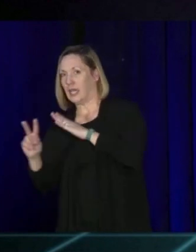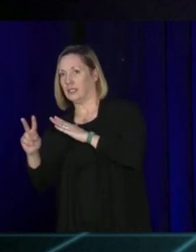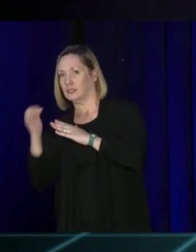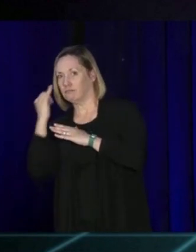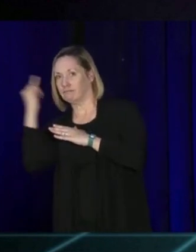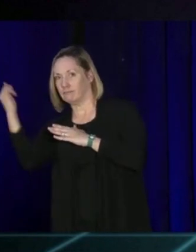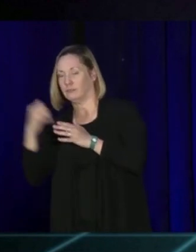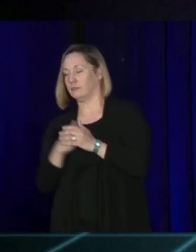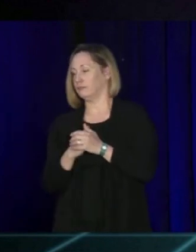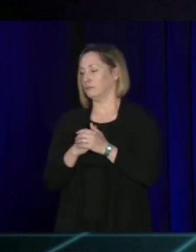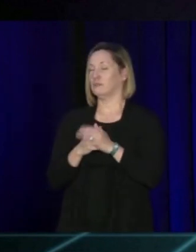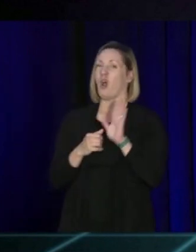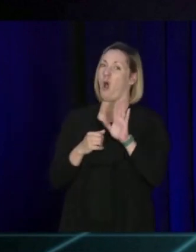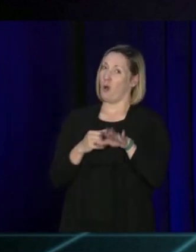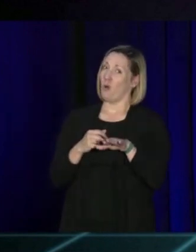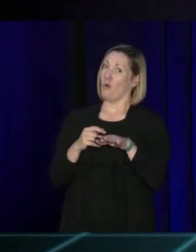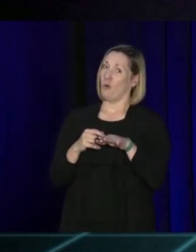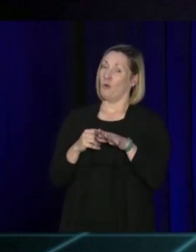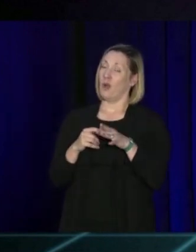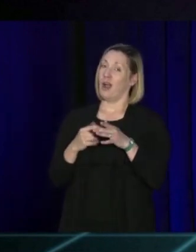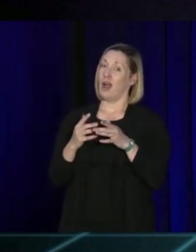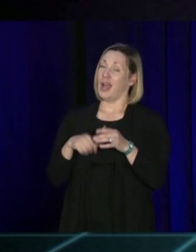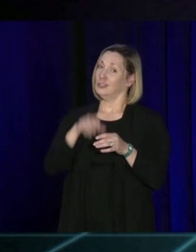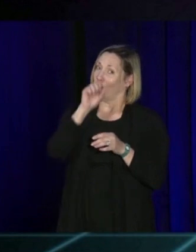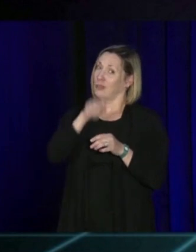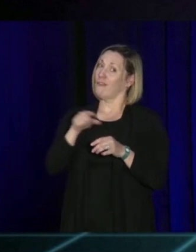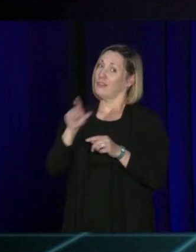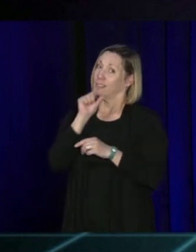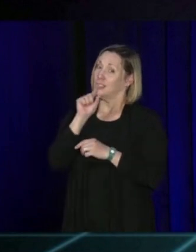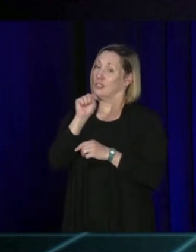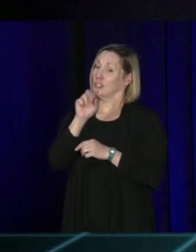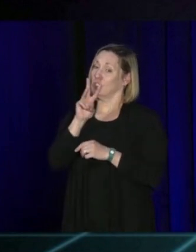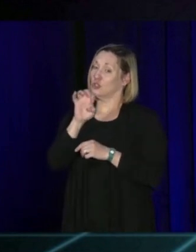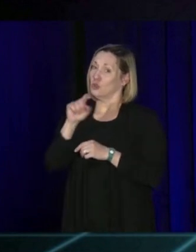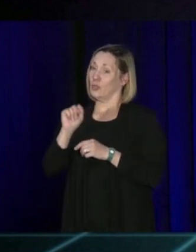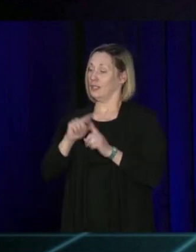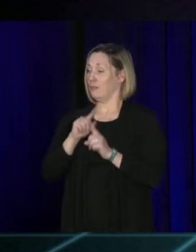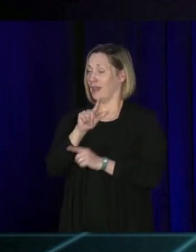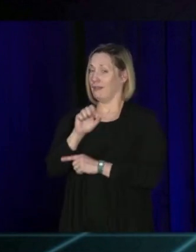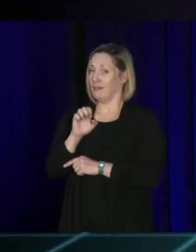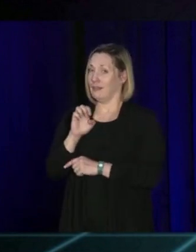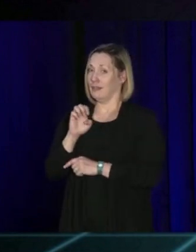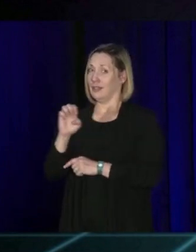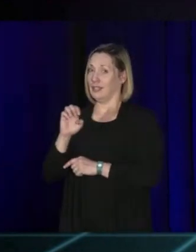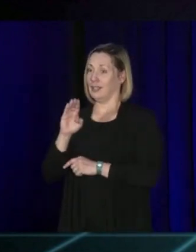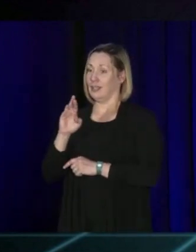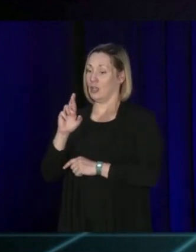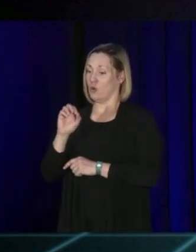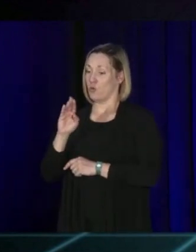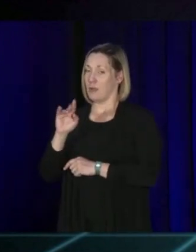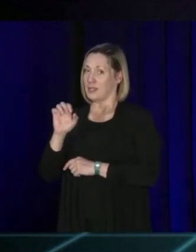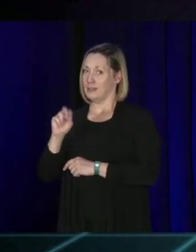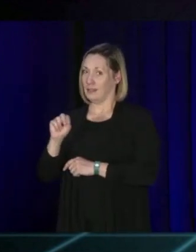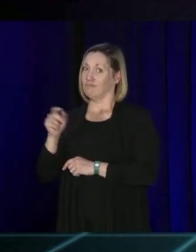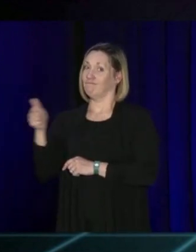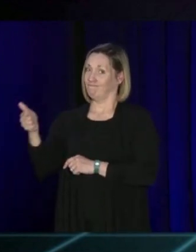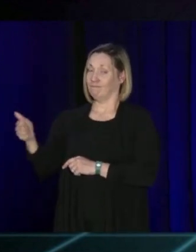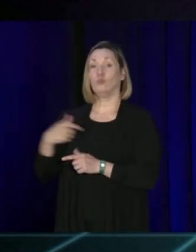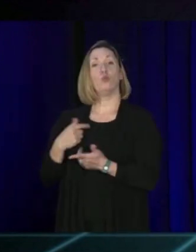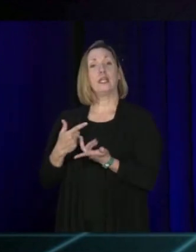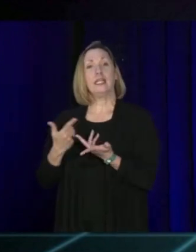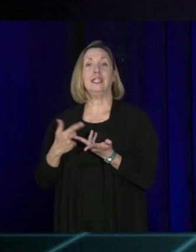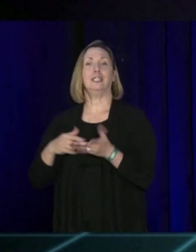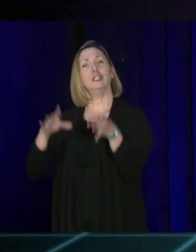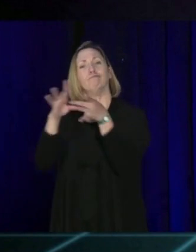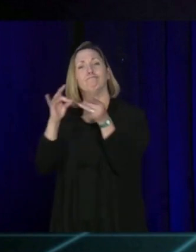things, I do love this tweet by Lee Robson, also Vercel, where he basically explores and enumerates